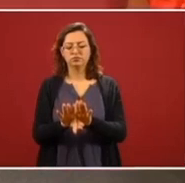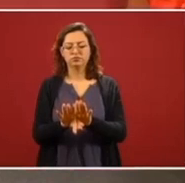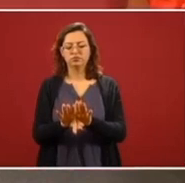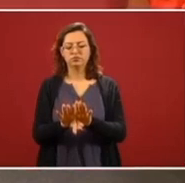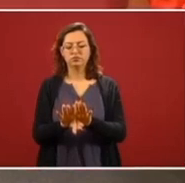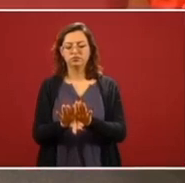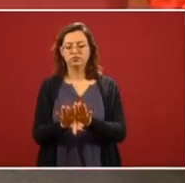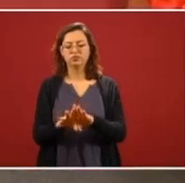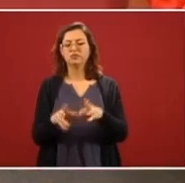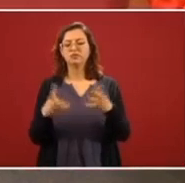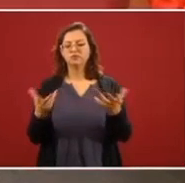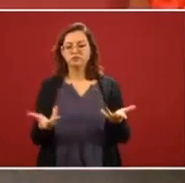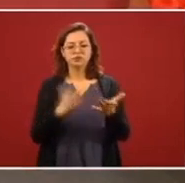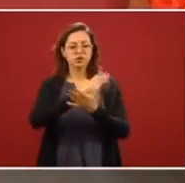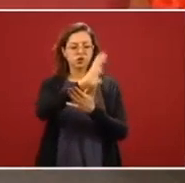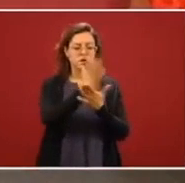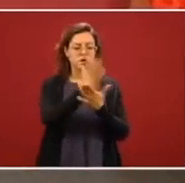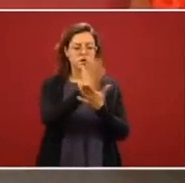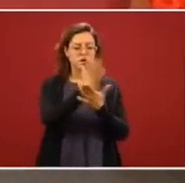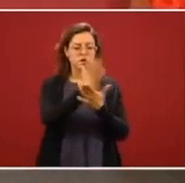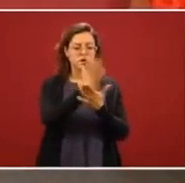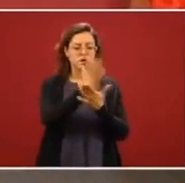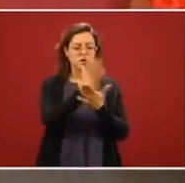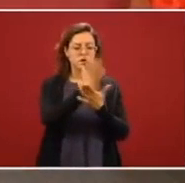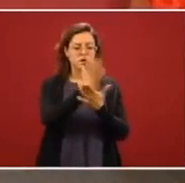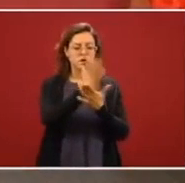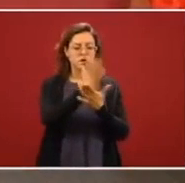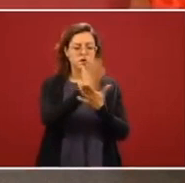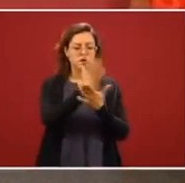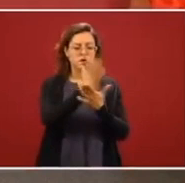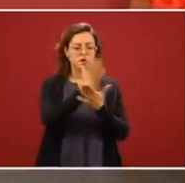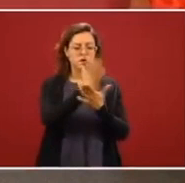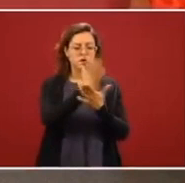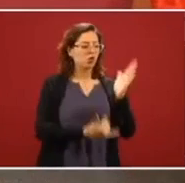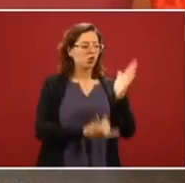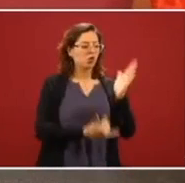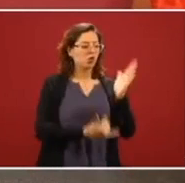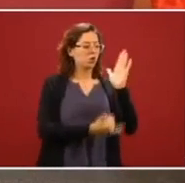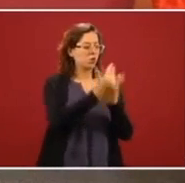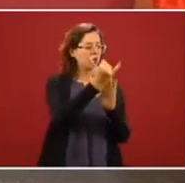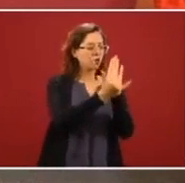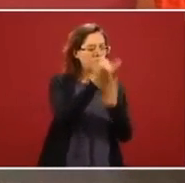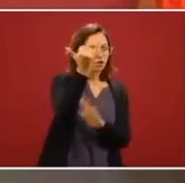en contratos de obras With contracts for works